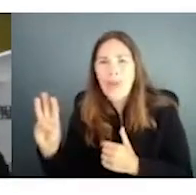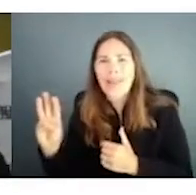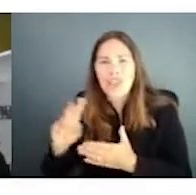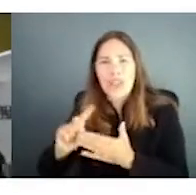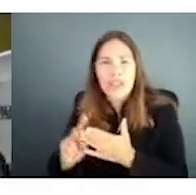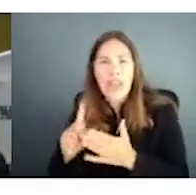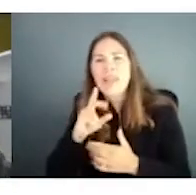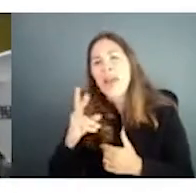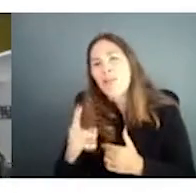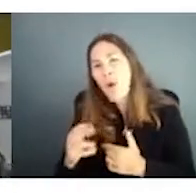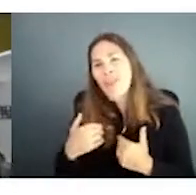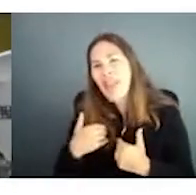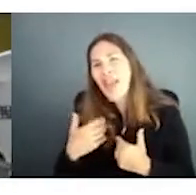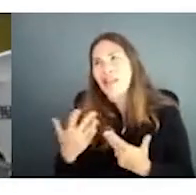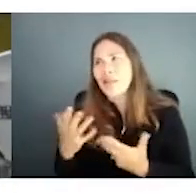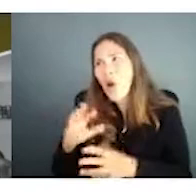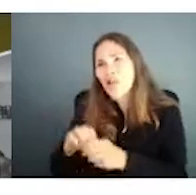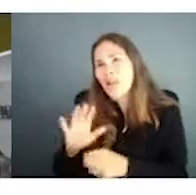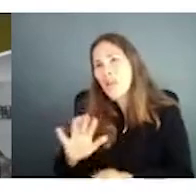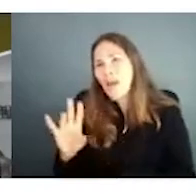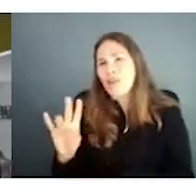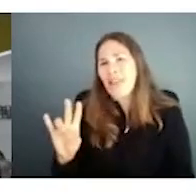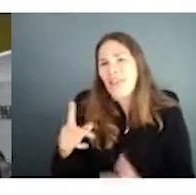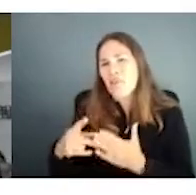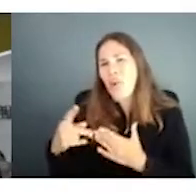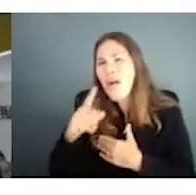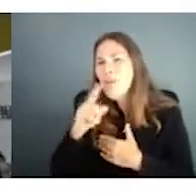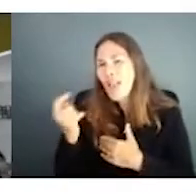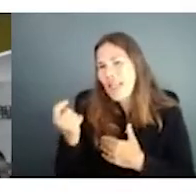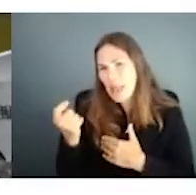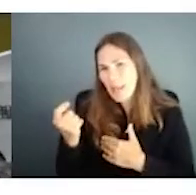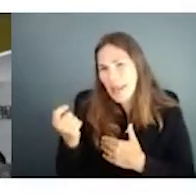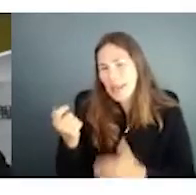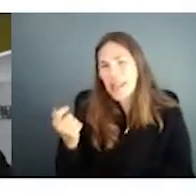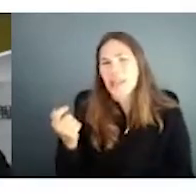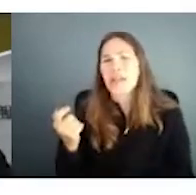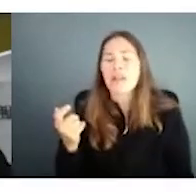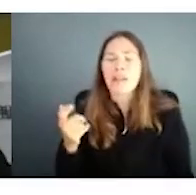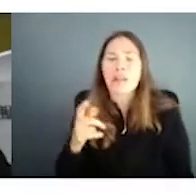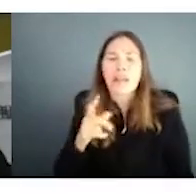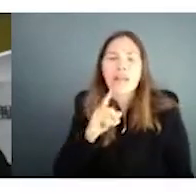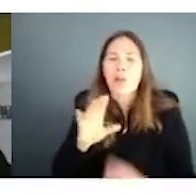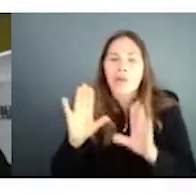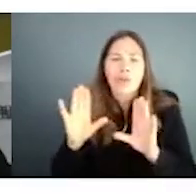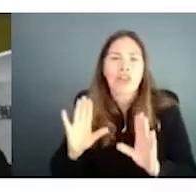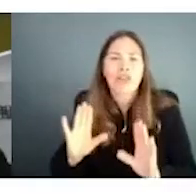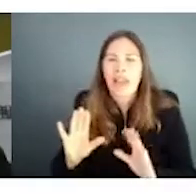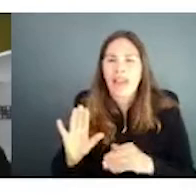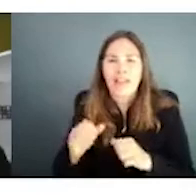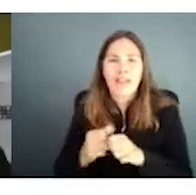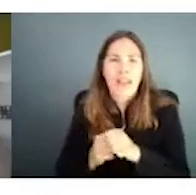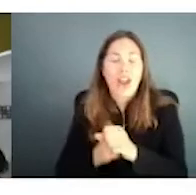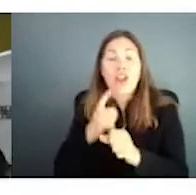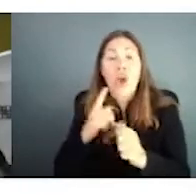like 7 programs for a little bit, right? It was a great foundation. So they're